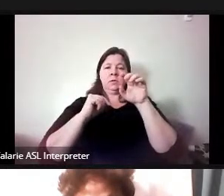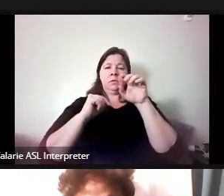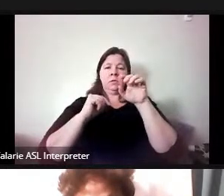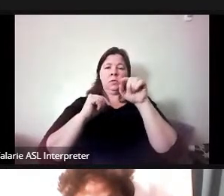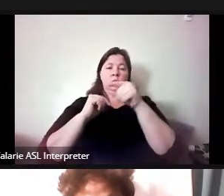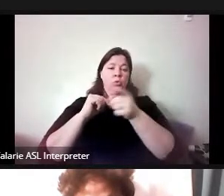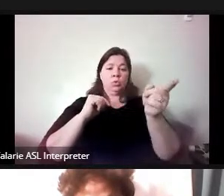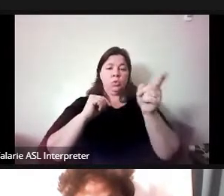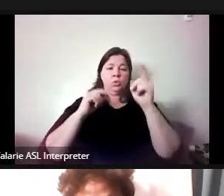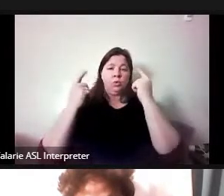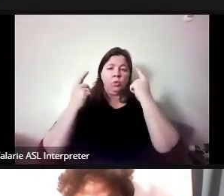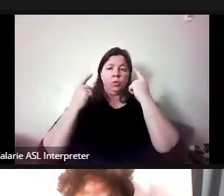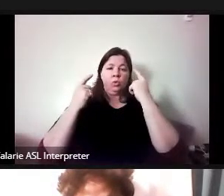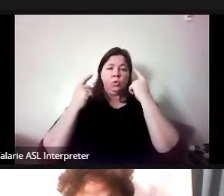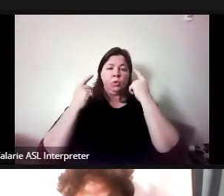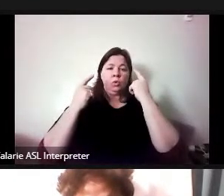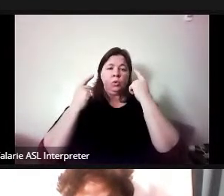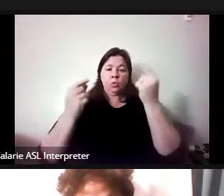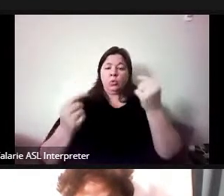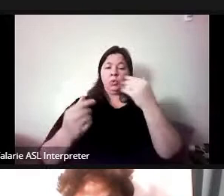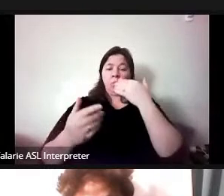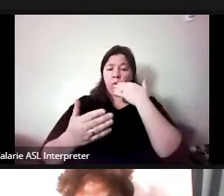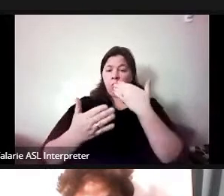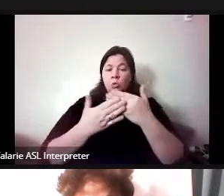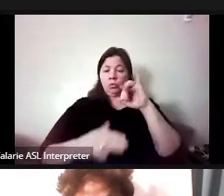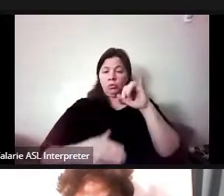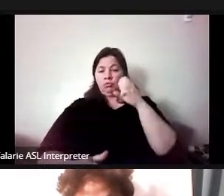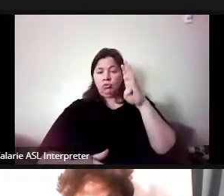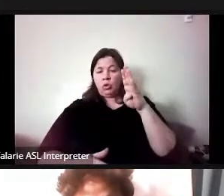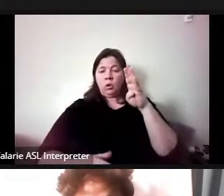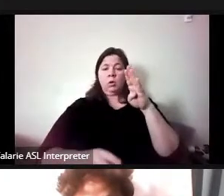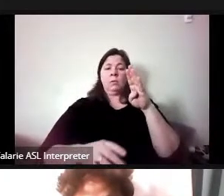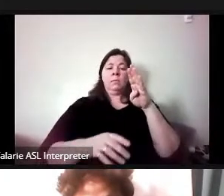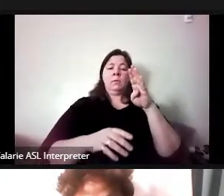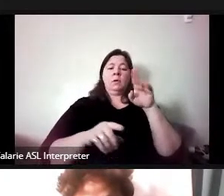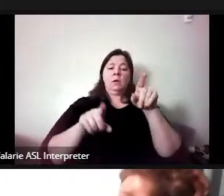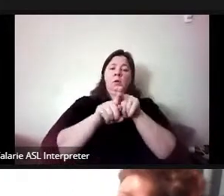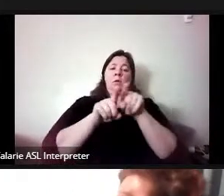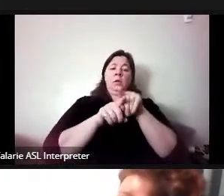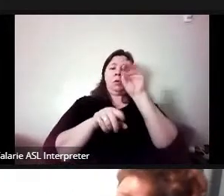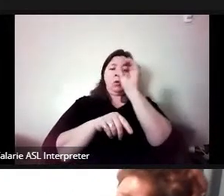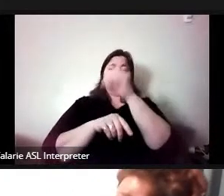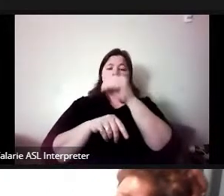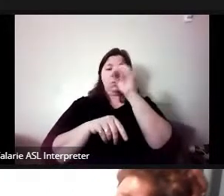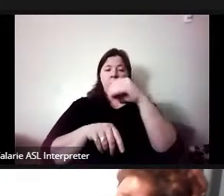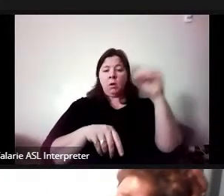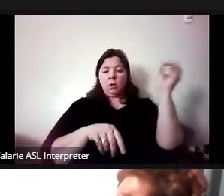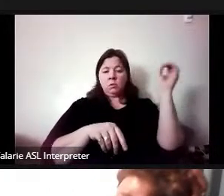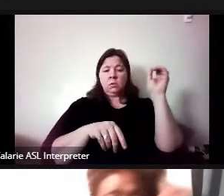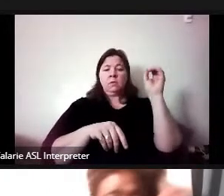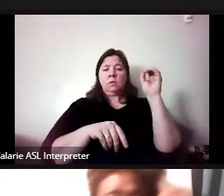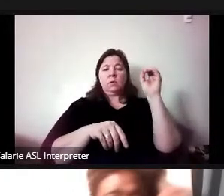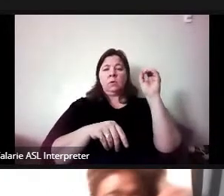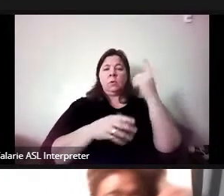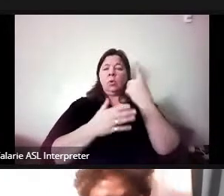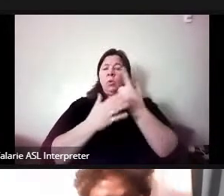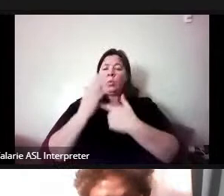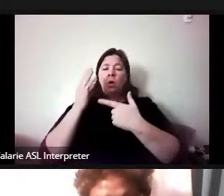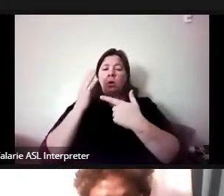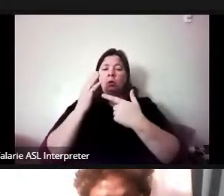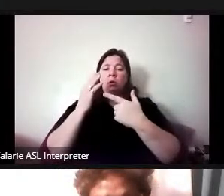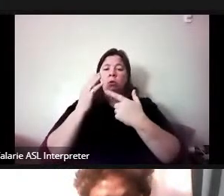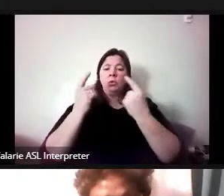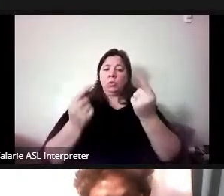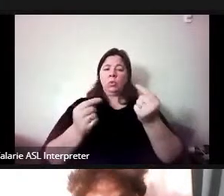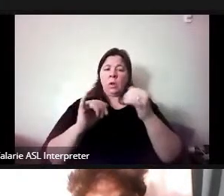You guys have been doing very great. And just as they said in Onpassive, that whatever little you do, you never